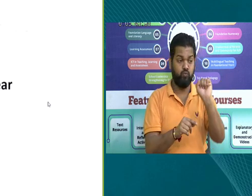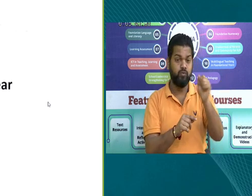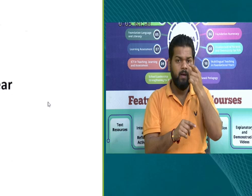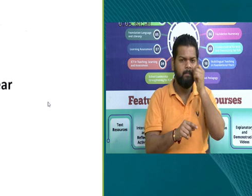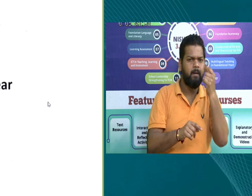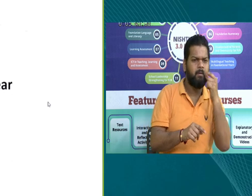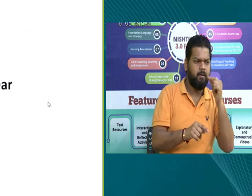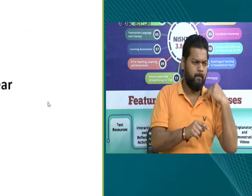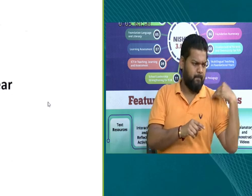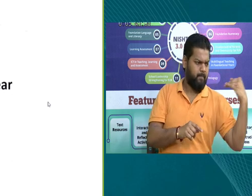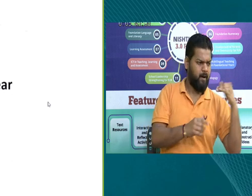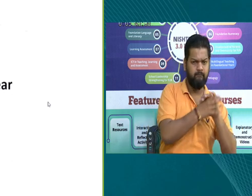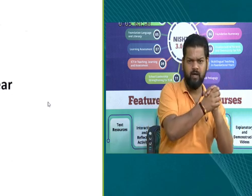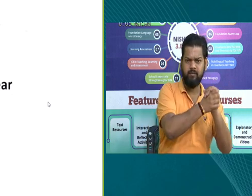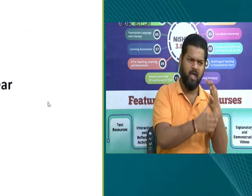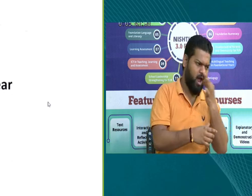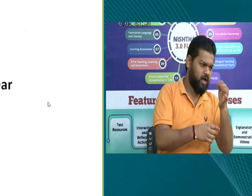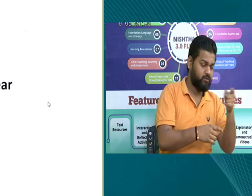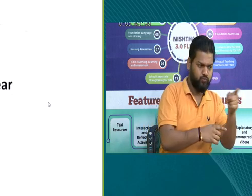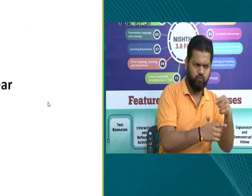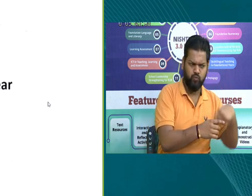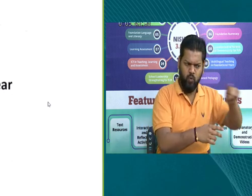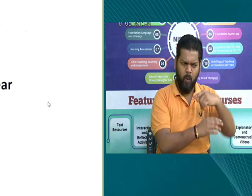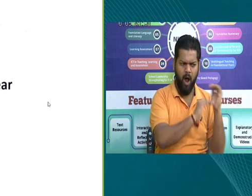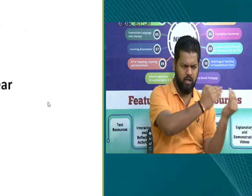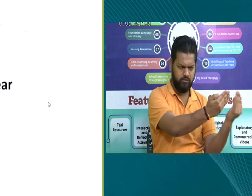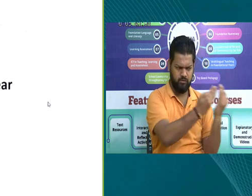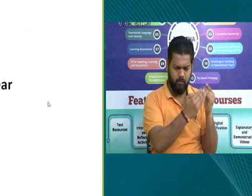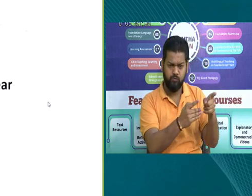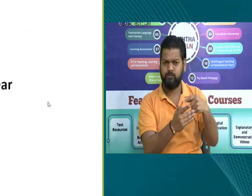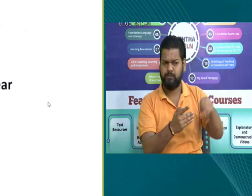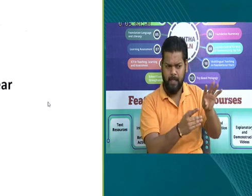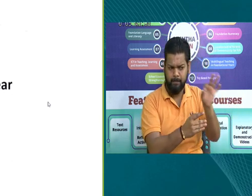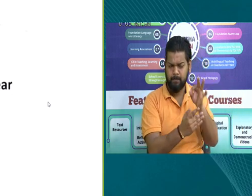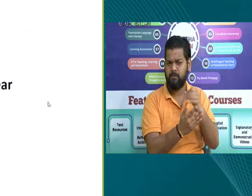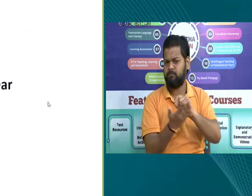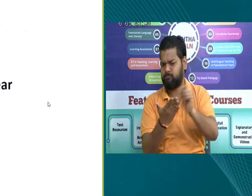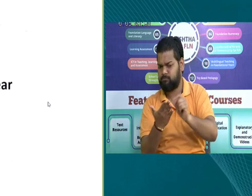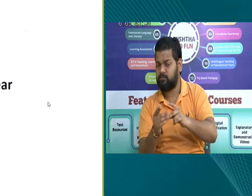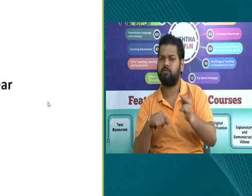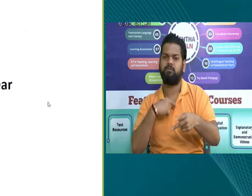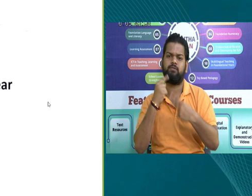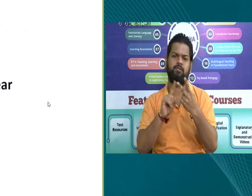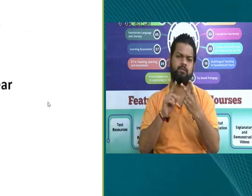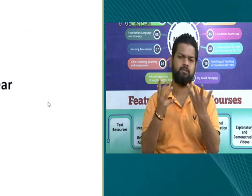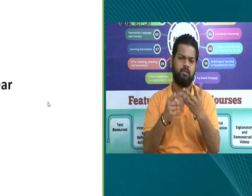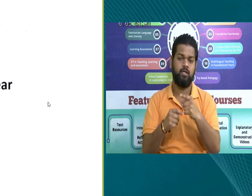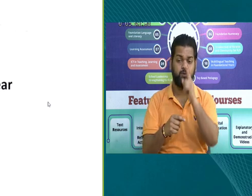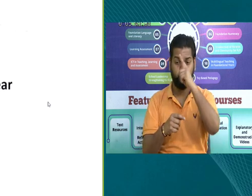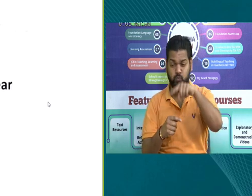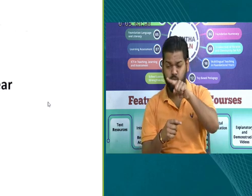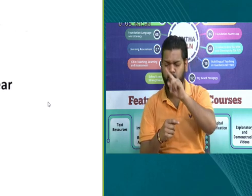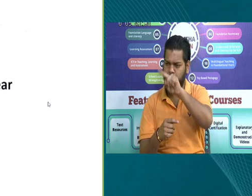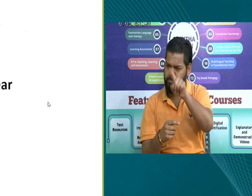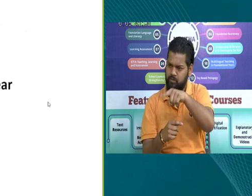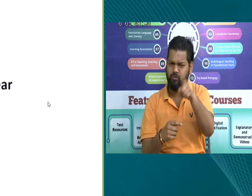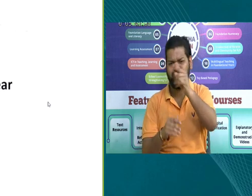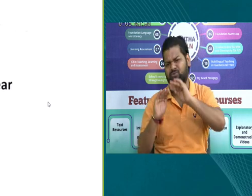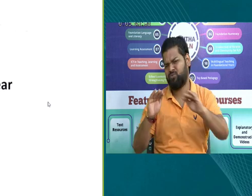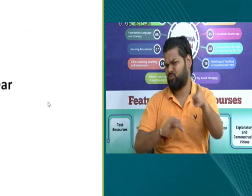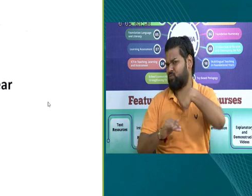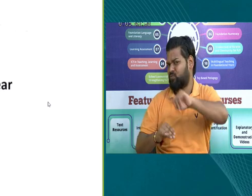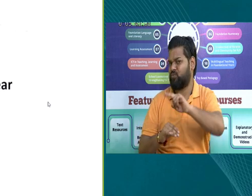parent to write the, to write for him. And the second part of the homework is true and false. In this, the child only